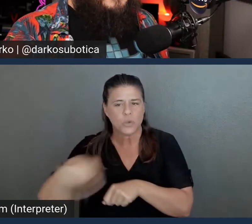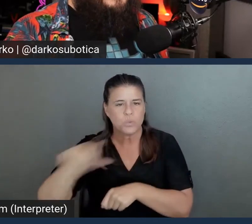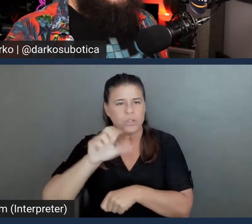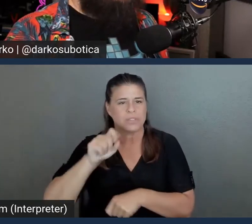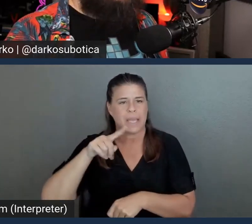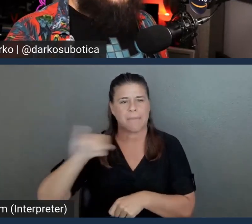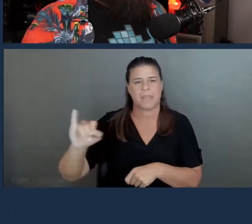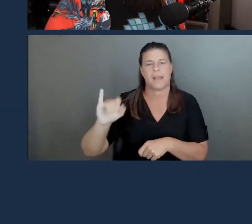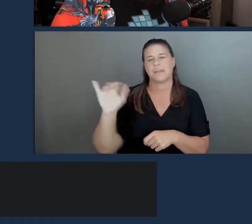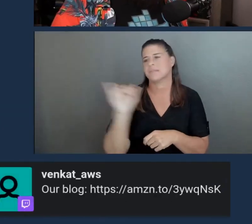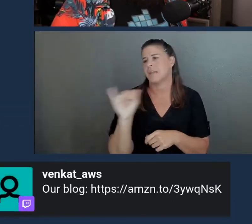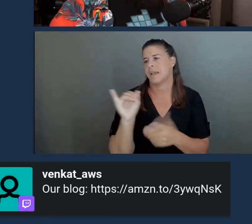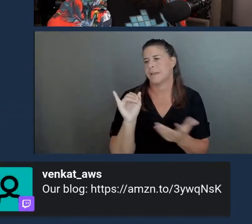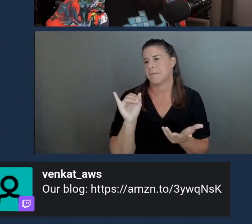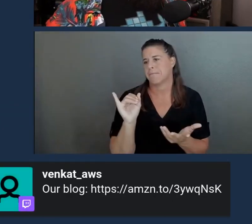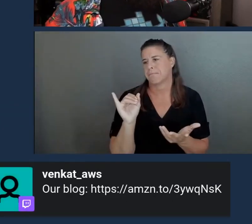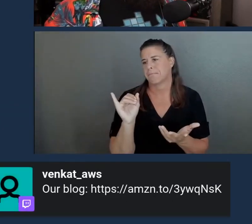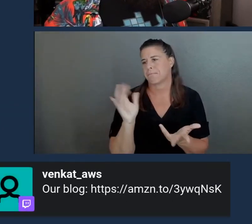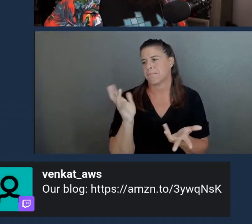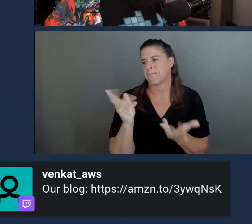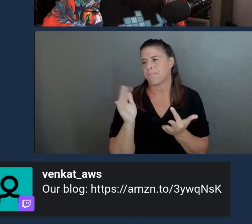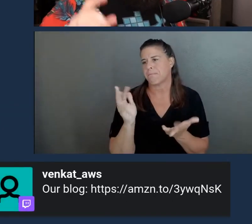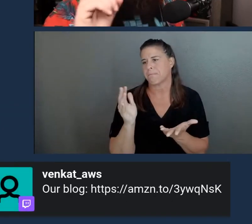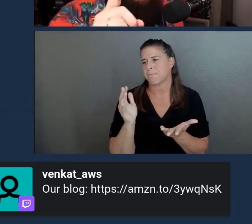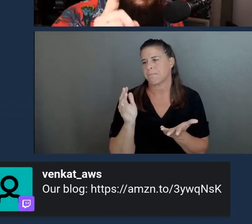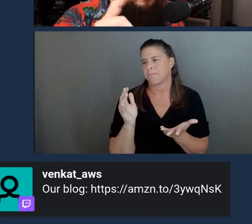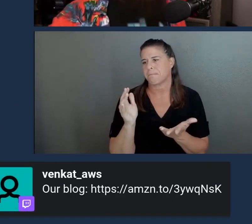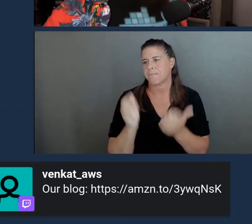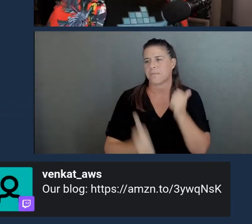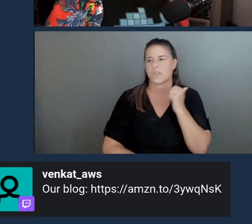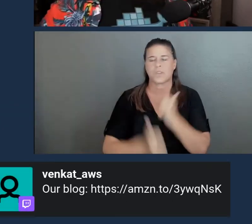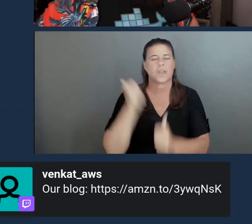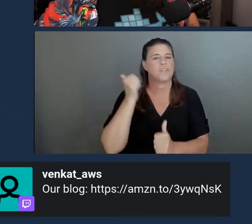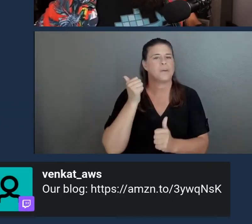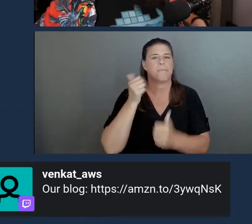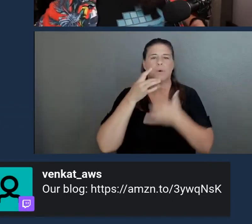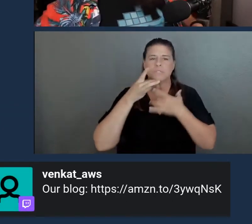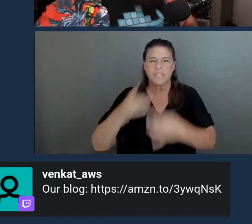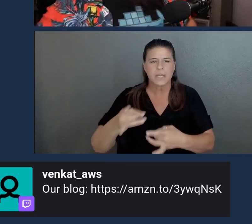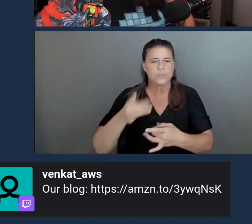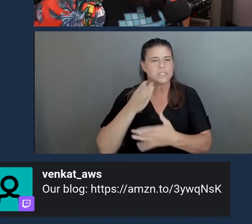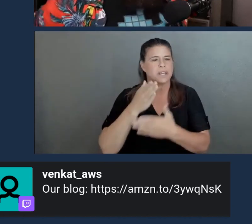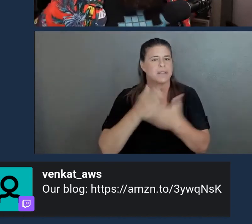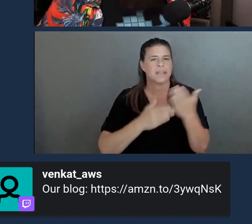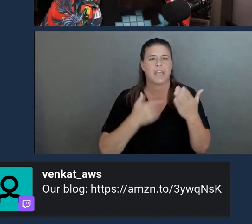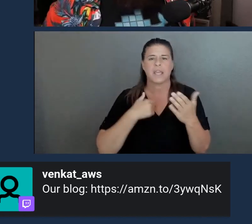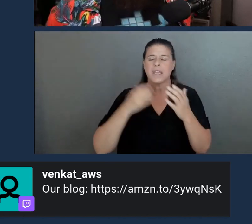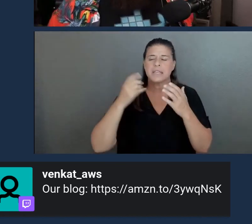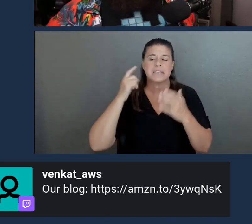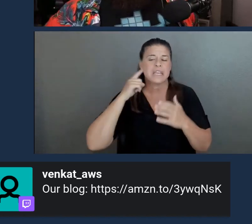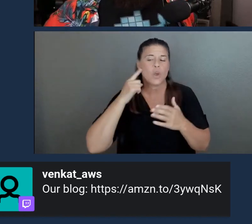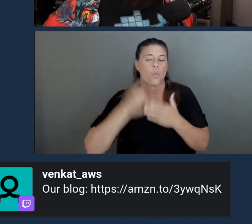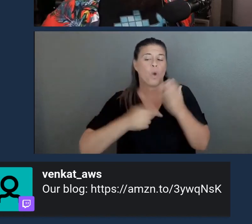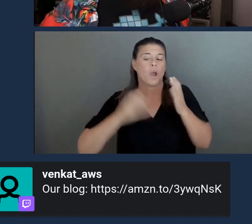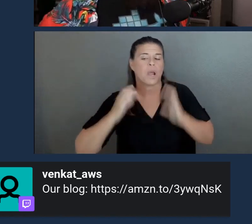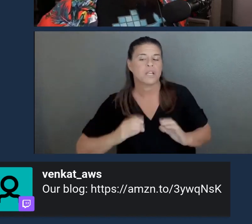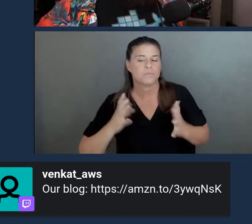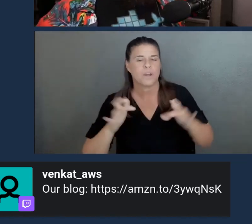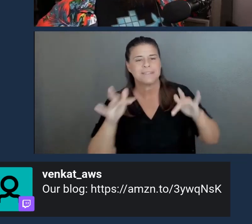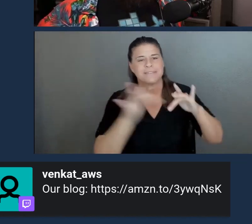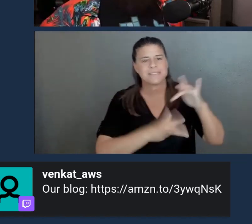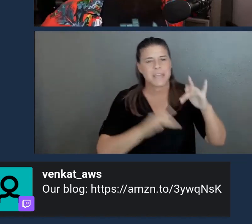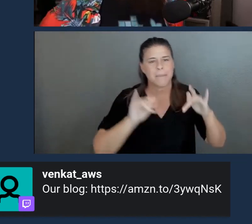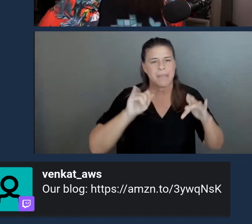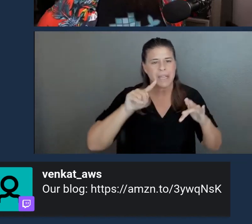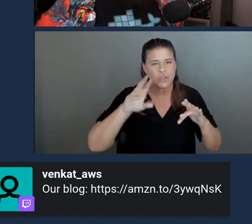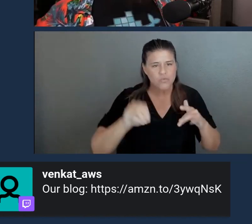APIs. Like that's the most interesting thing of my job has been hearing what customers want to do. Skip intro and